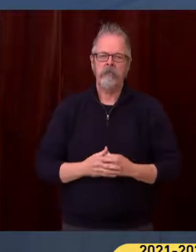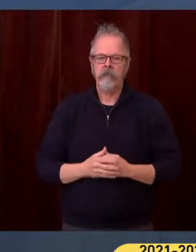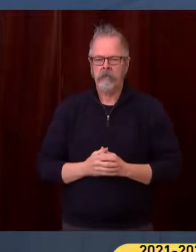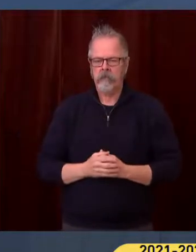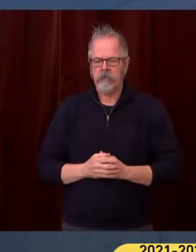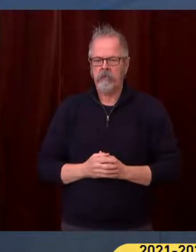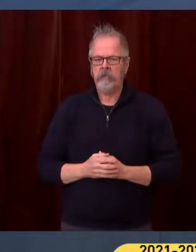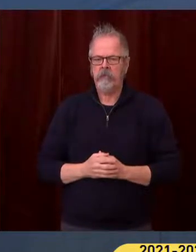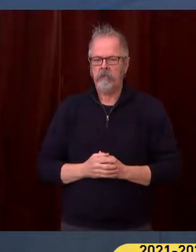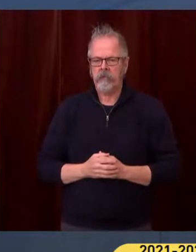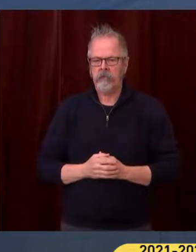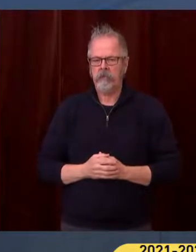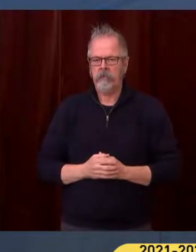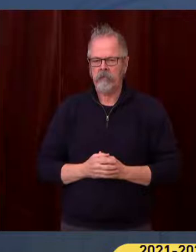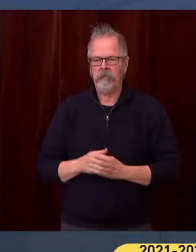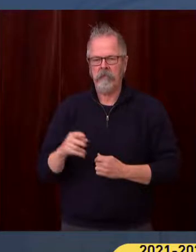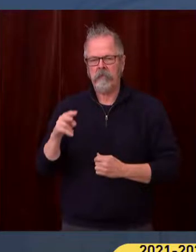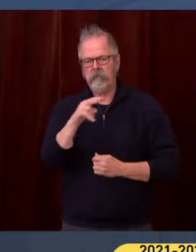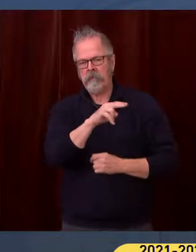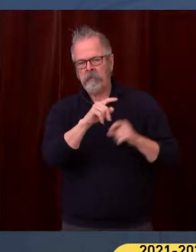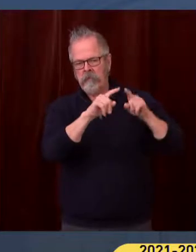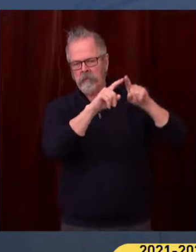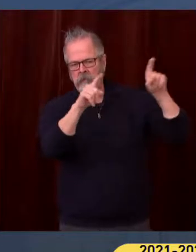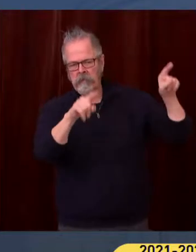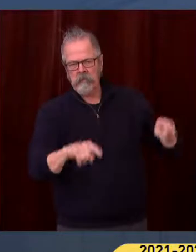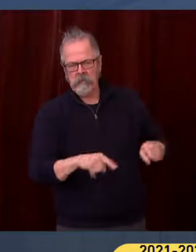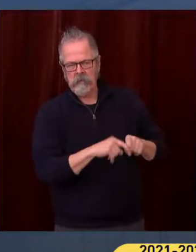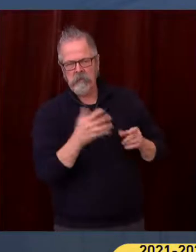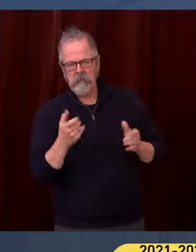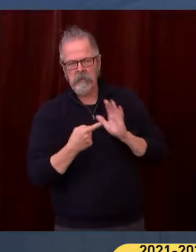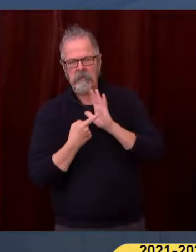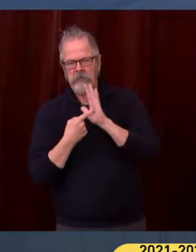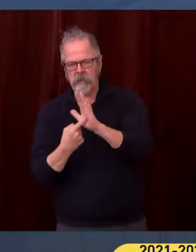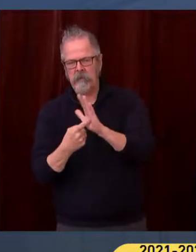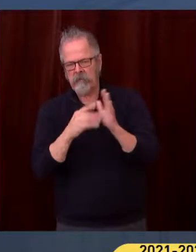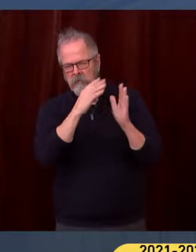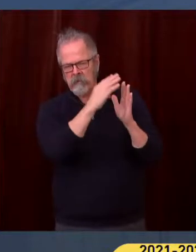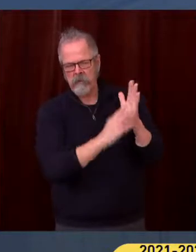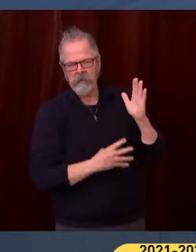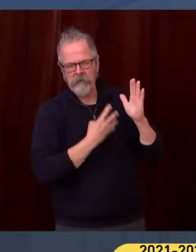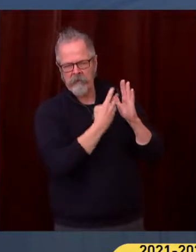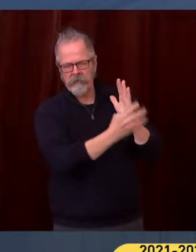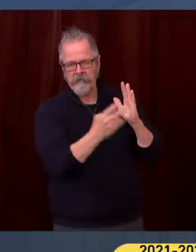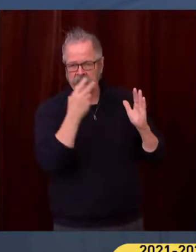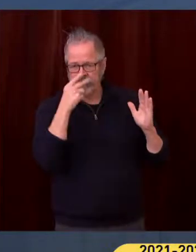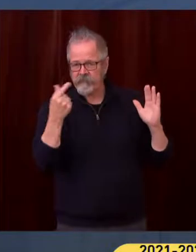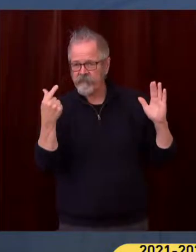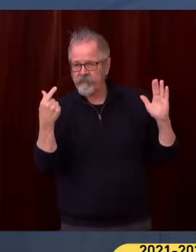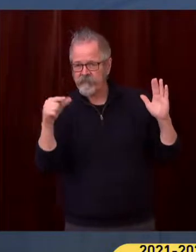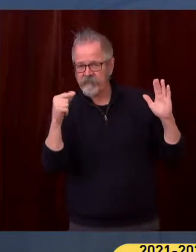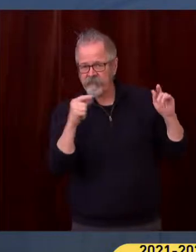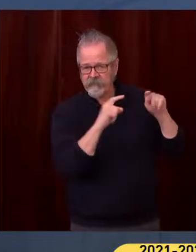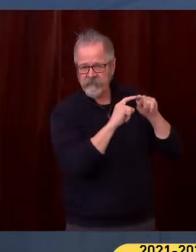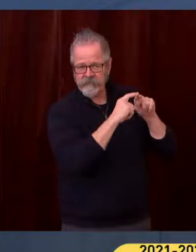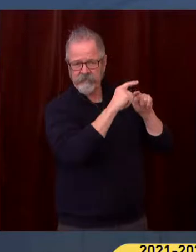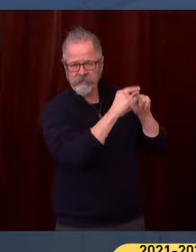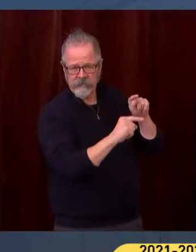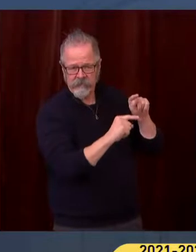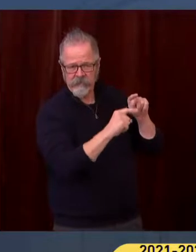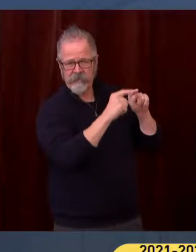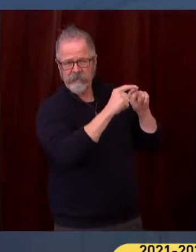This is a graph that the green line shows our historic emissions level of pollution.